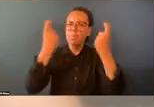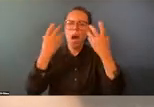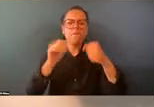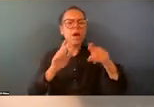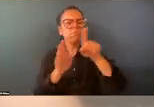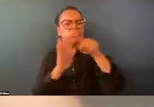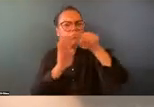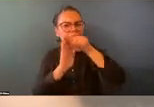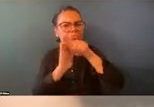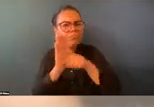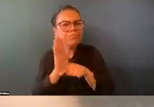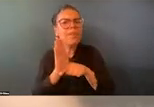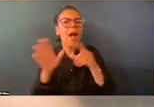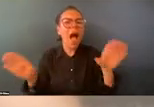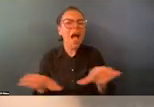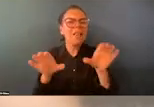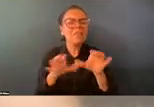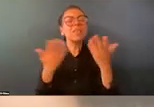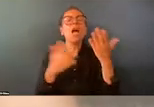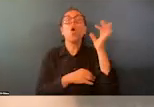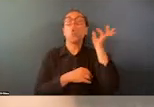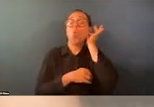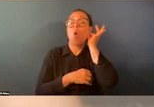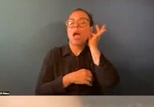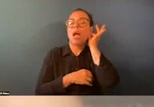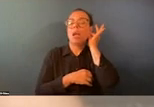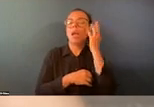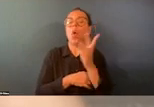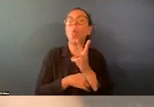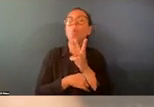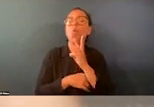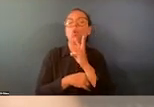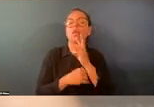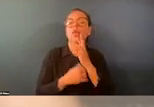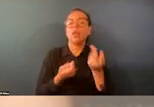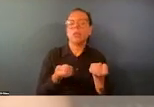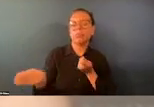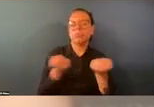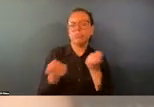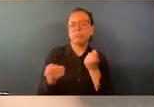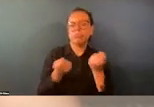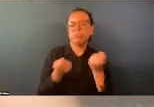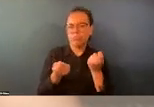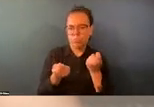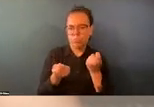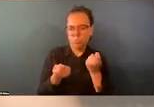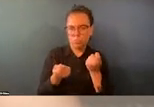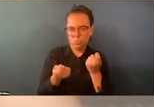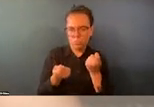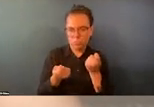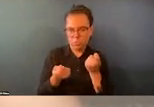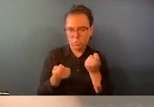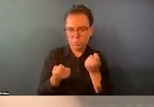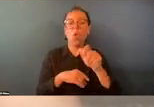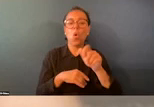one of side events was on the women in water diplomacy, and then another side event